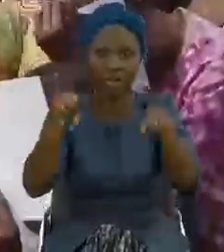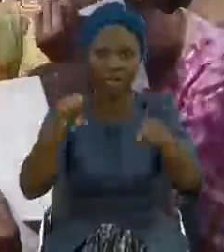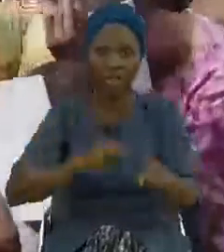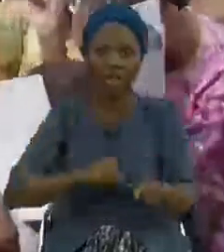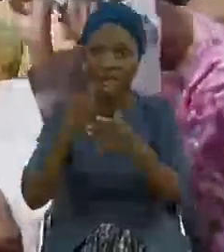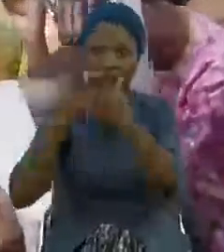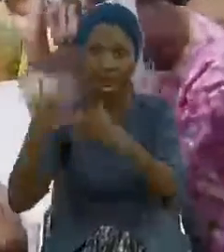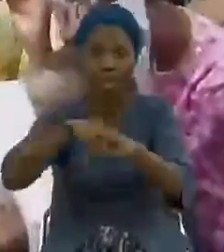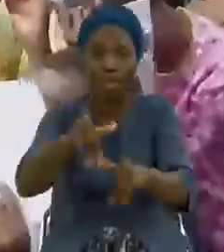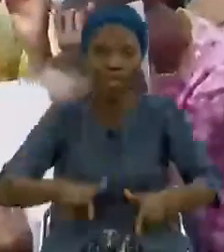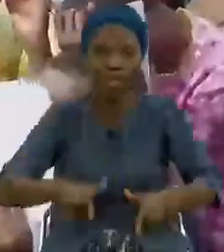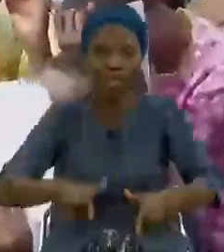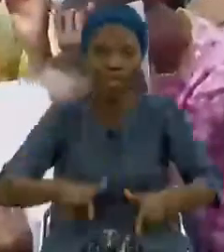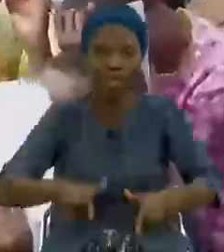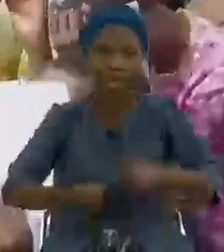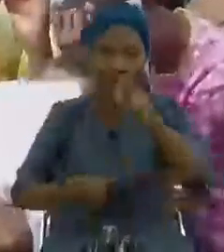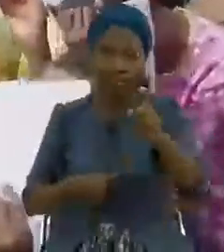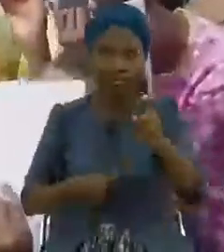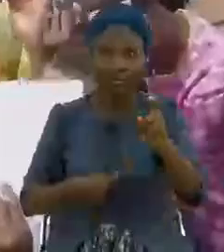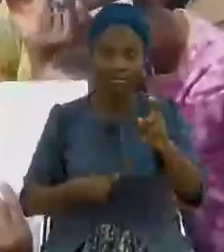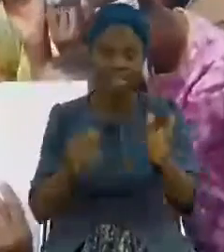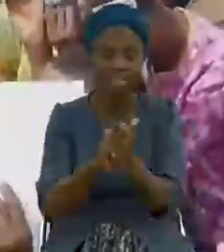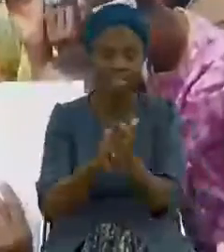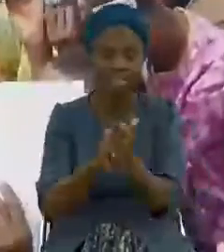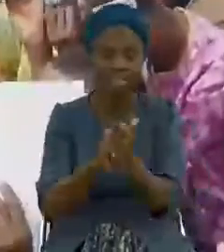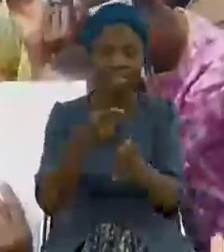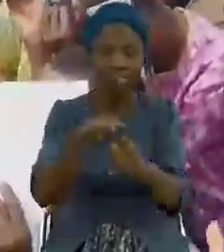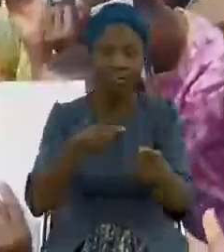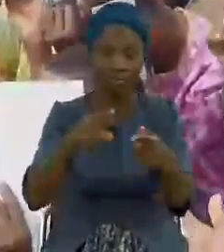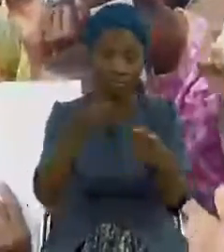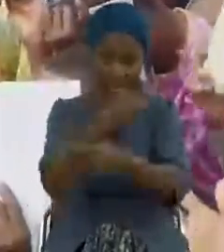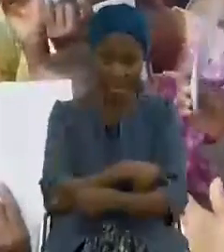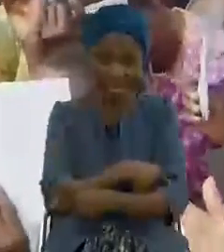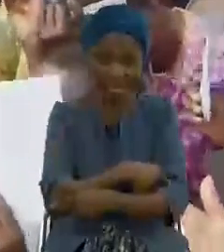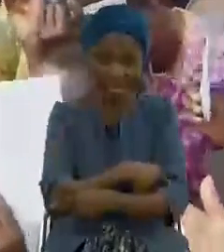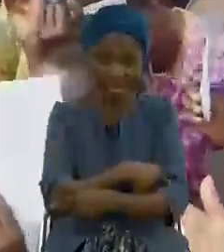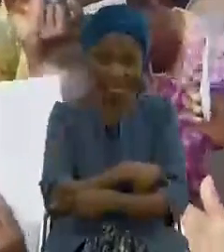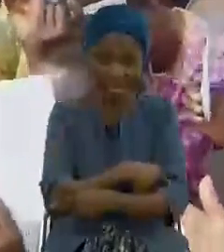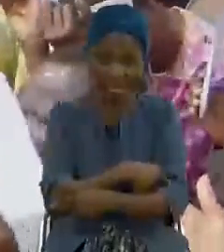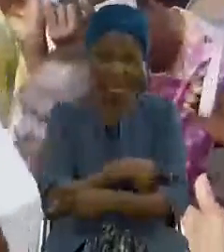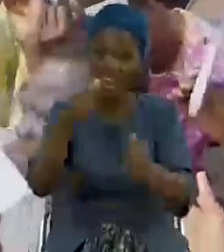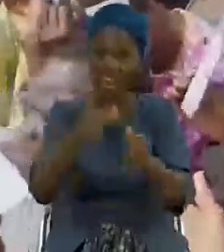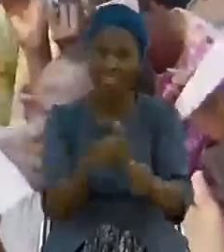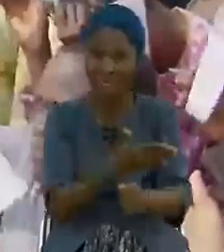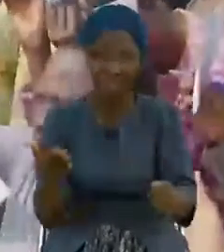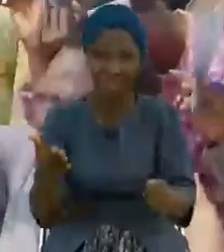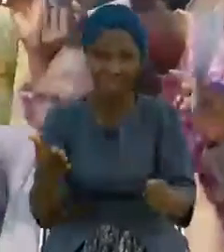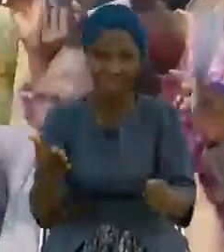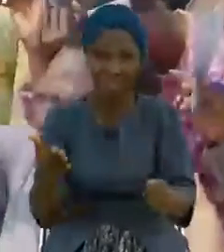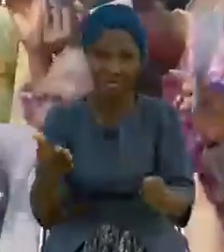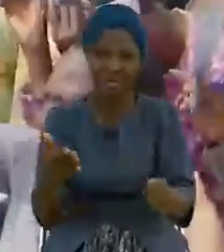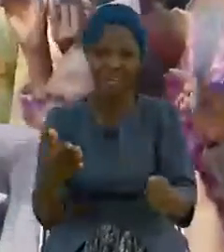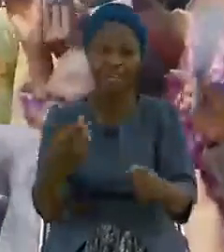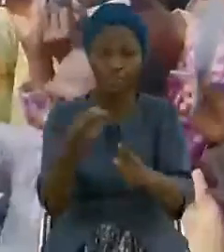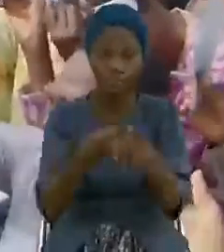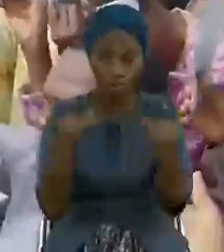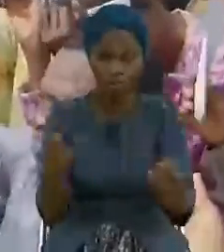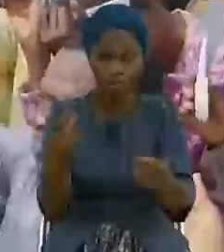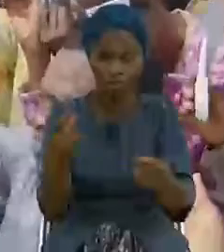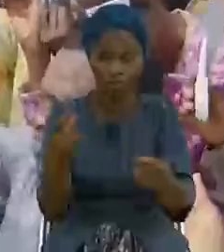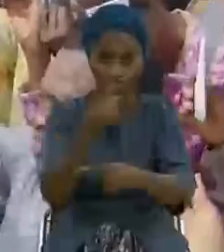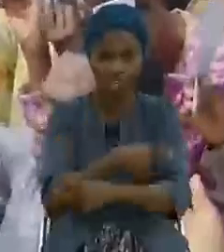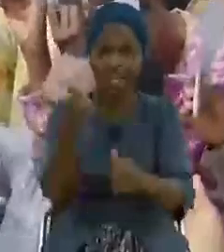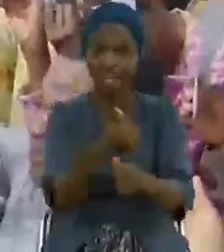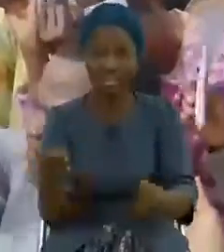day, everything that terrified you before, intimidated you before, every